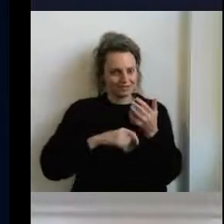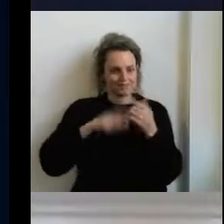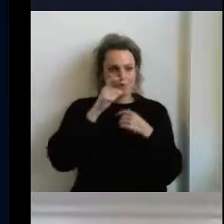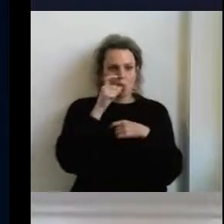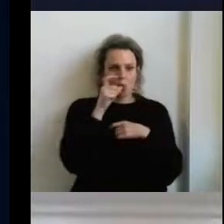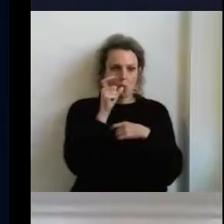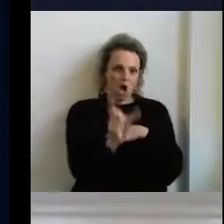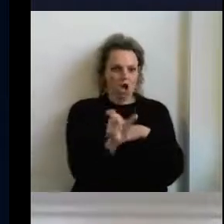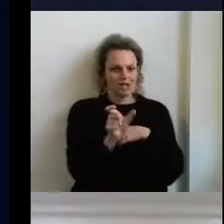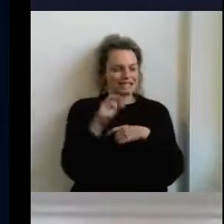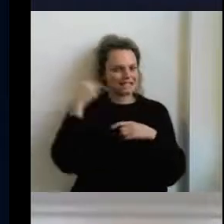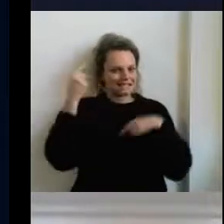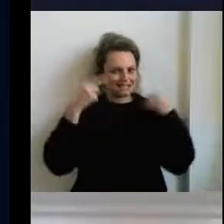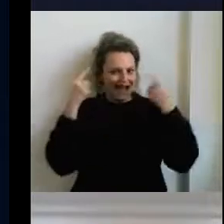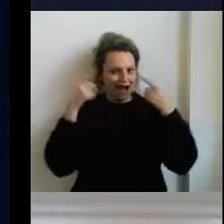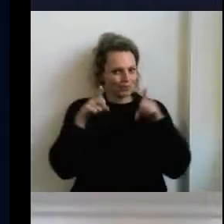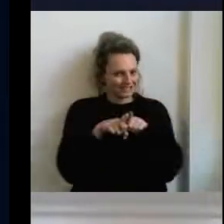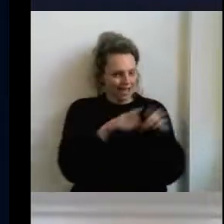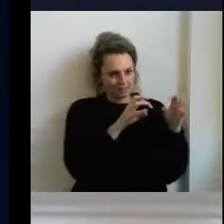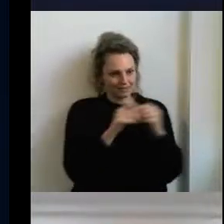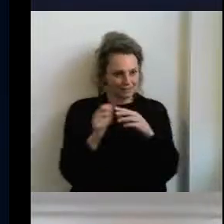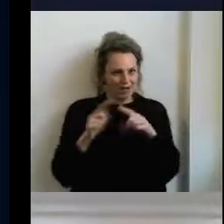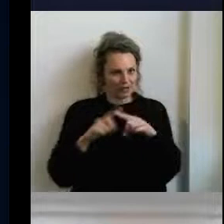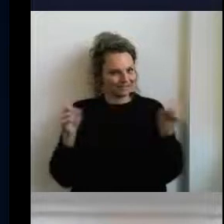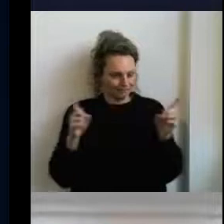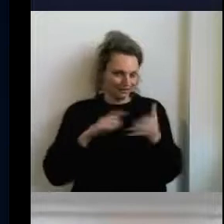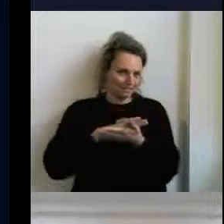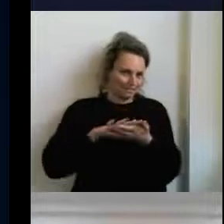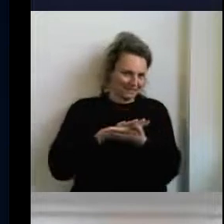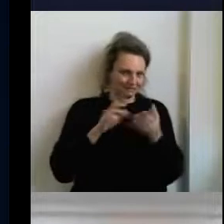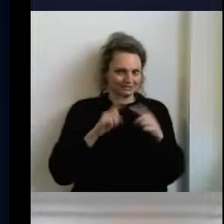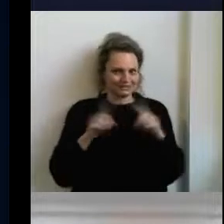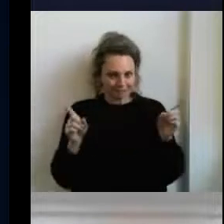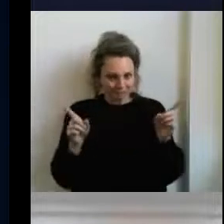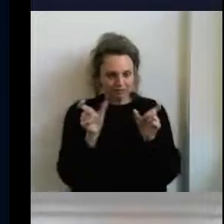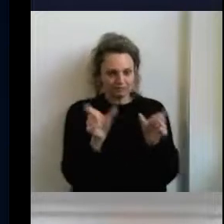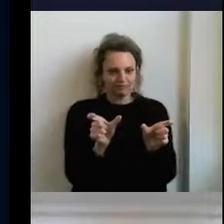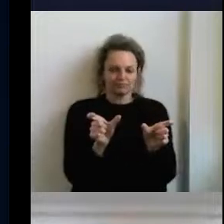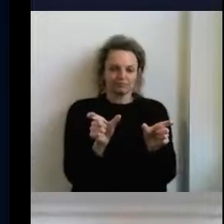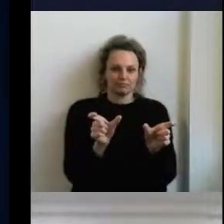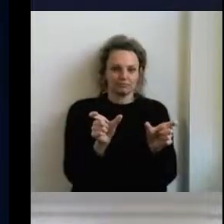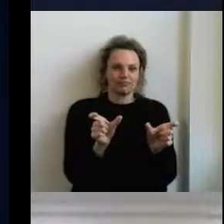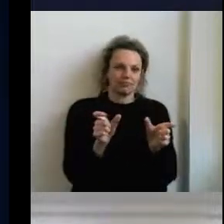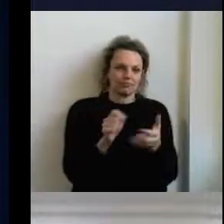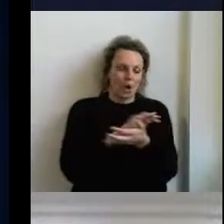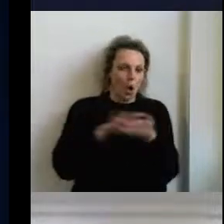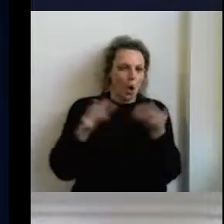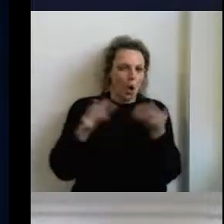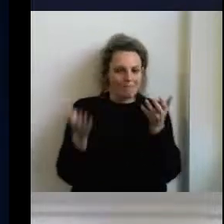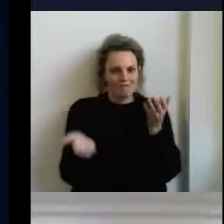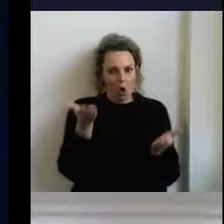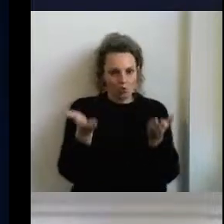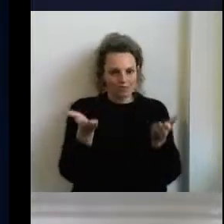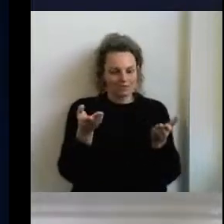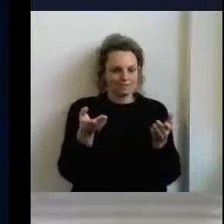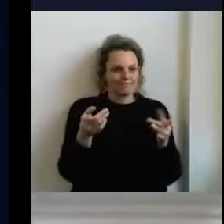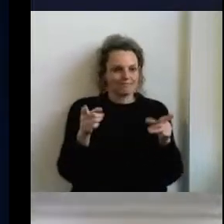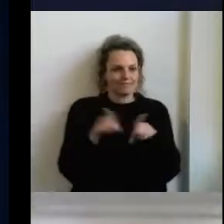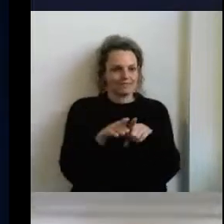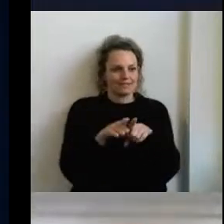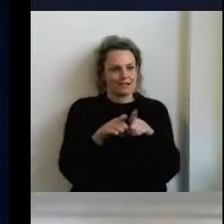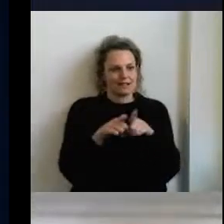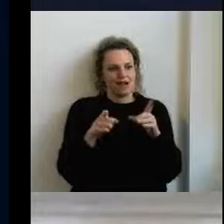using on Windows 11, because it could be third party, it could be first party. Homophones like the word it's or its, right?